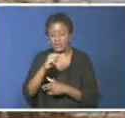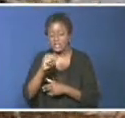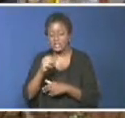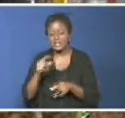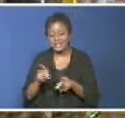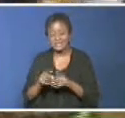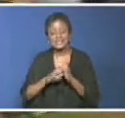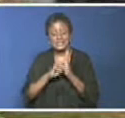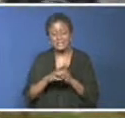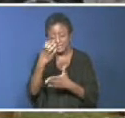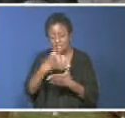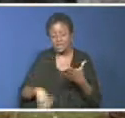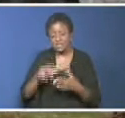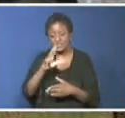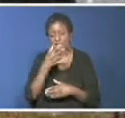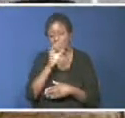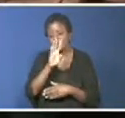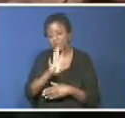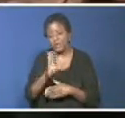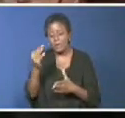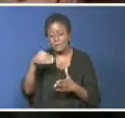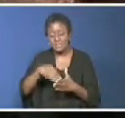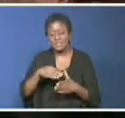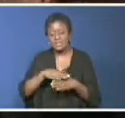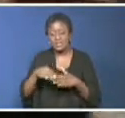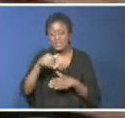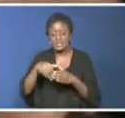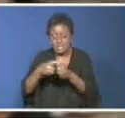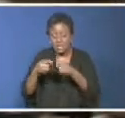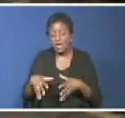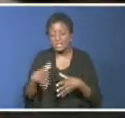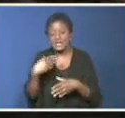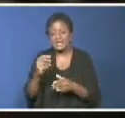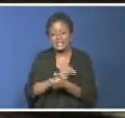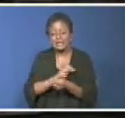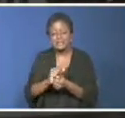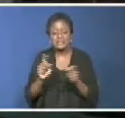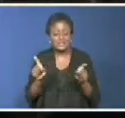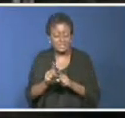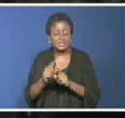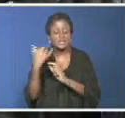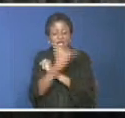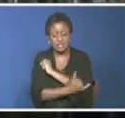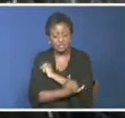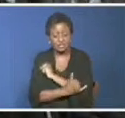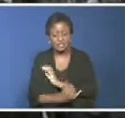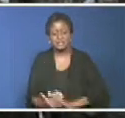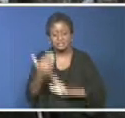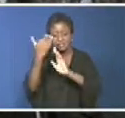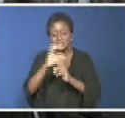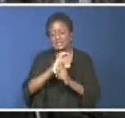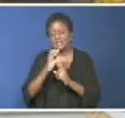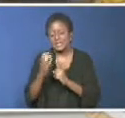an estimated $3.4 billion in loss and damage. As a country on the front line of climate change, we believe